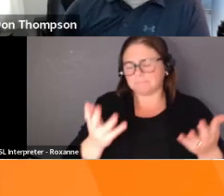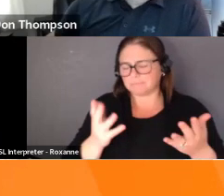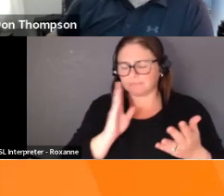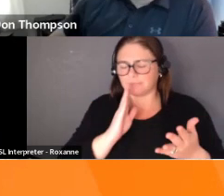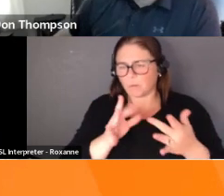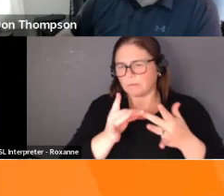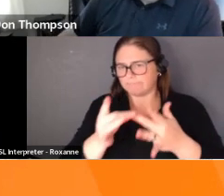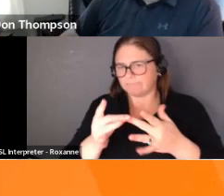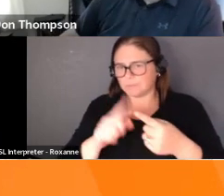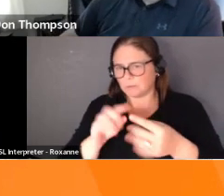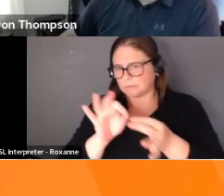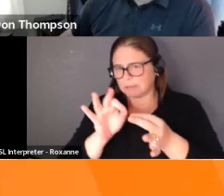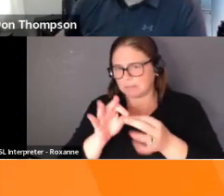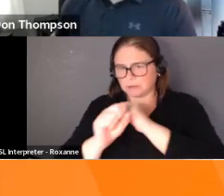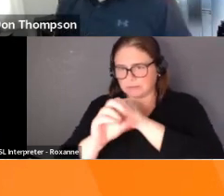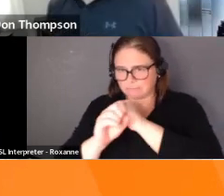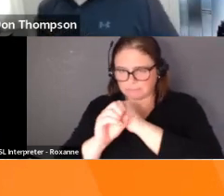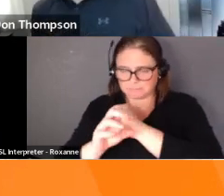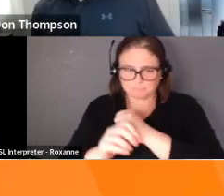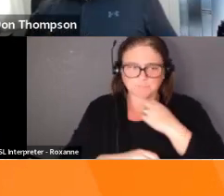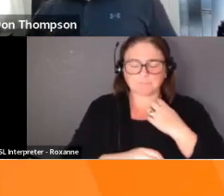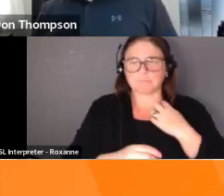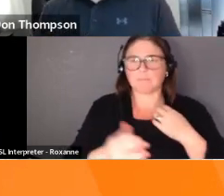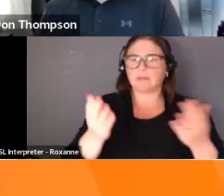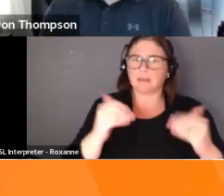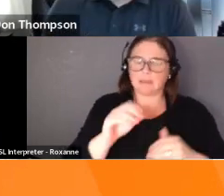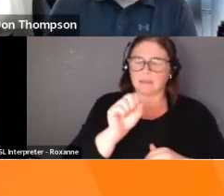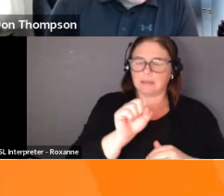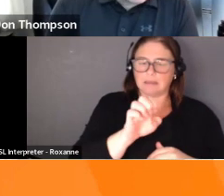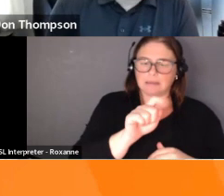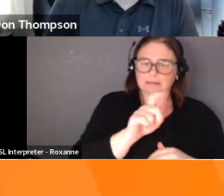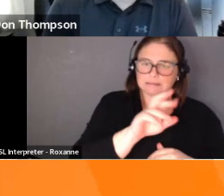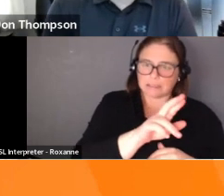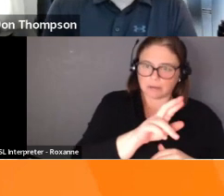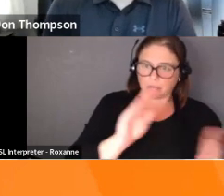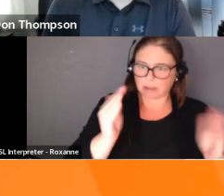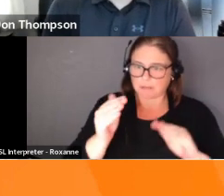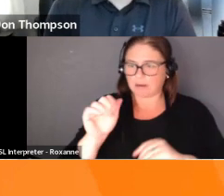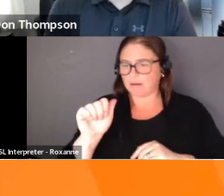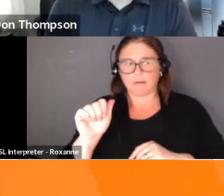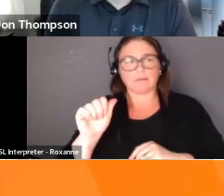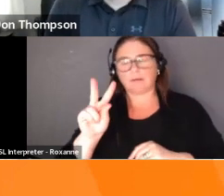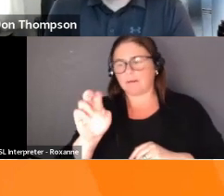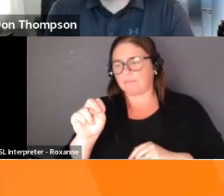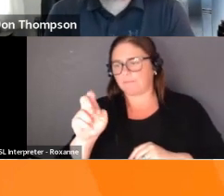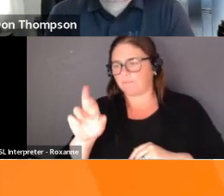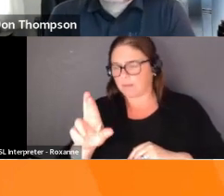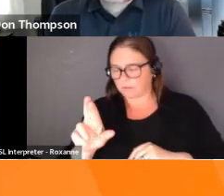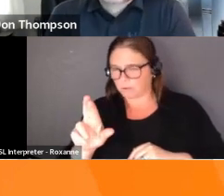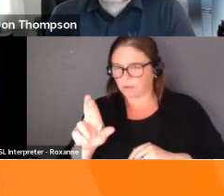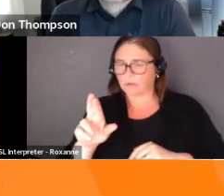Now, one question I get very frequently is what is seller versus vendor on Amazon? So I've included this slide just to make sure